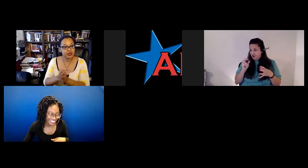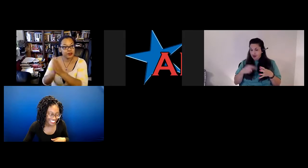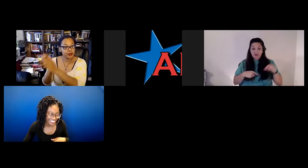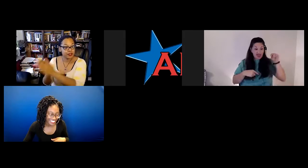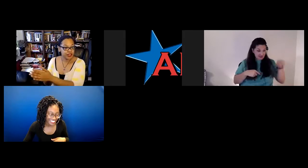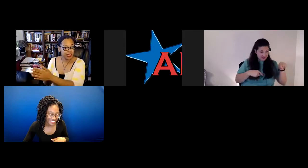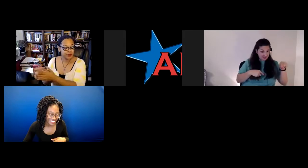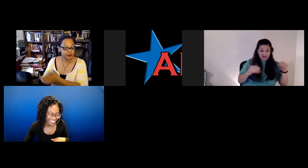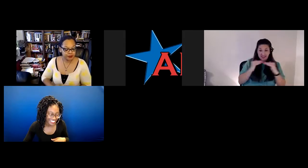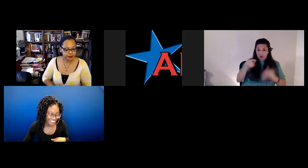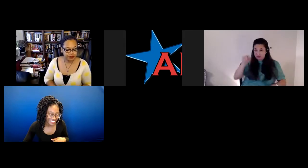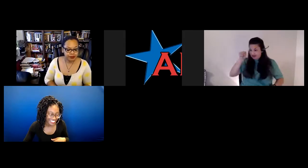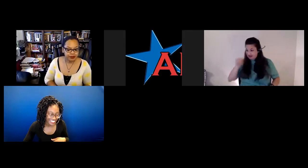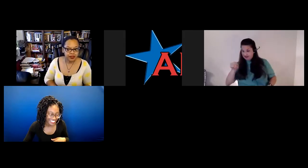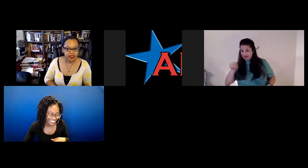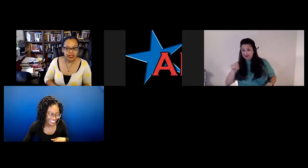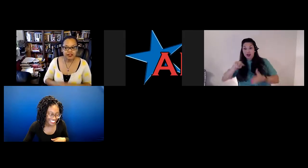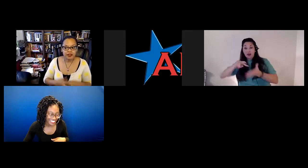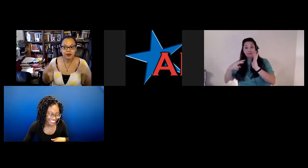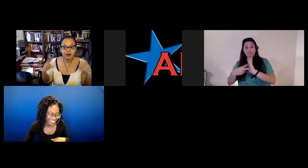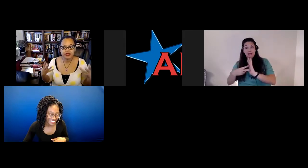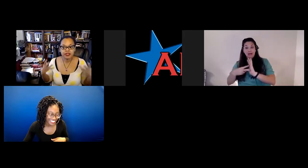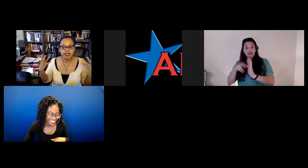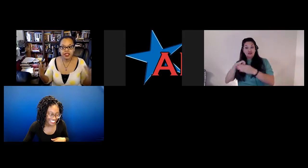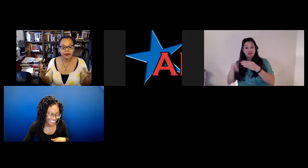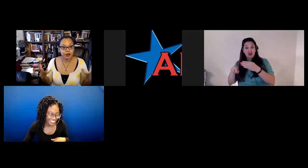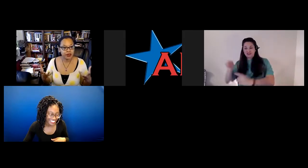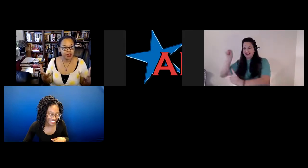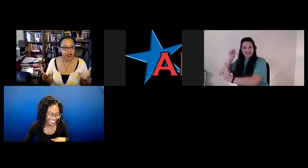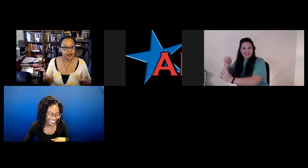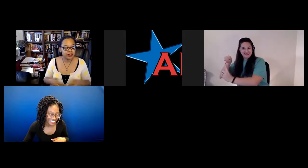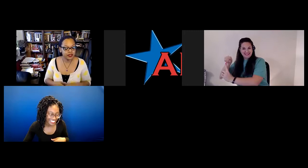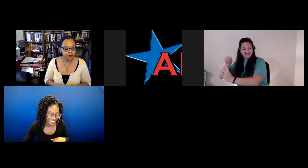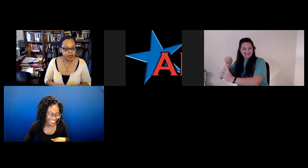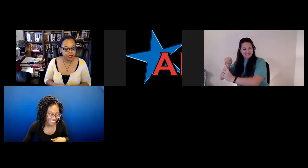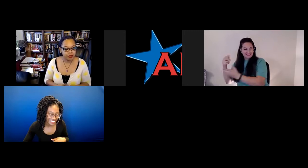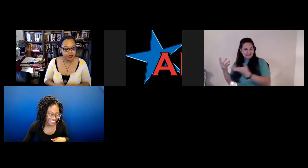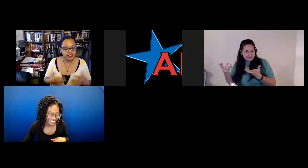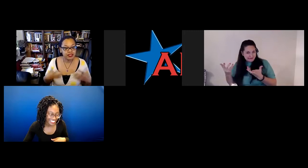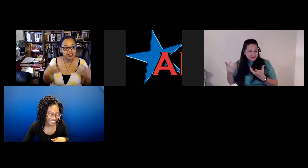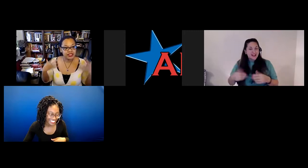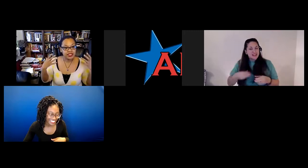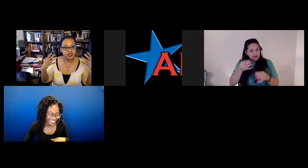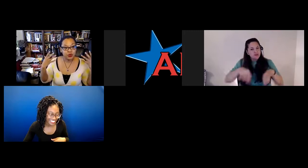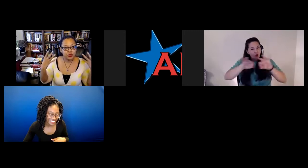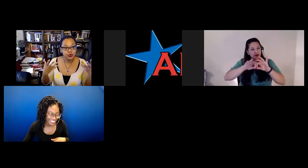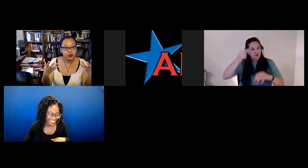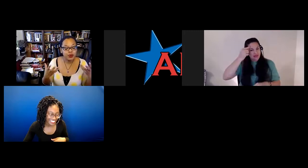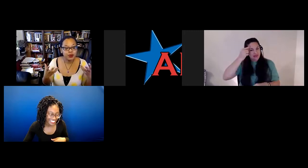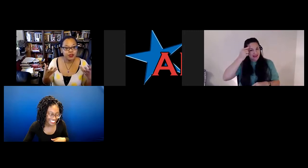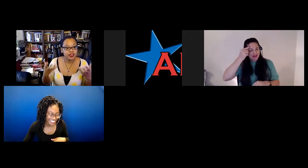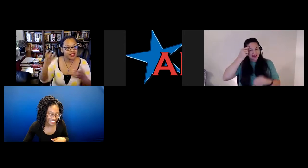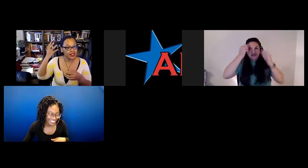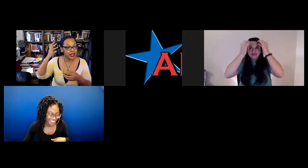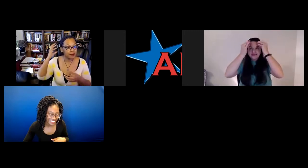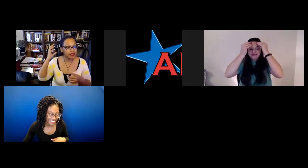and so therefore this should happen. It's important to think about that because those are